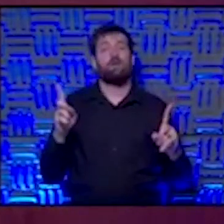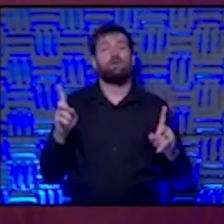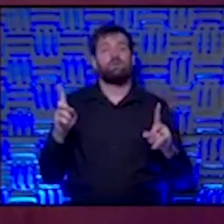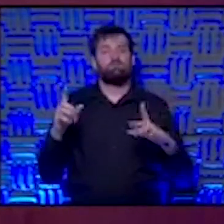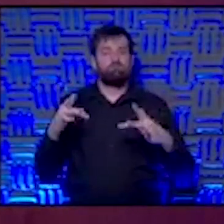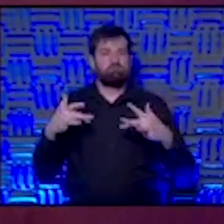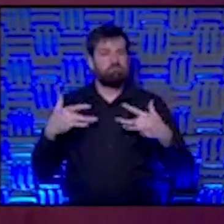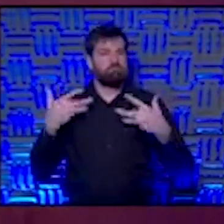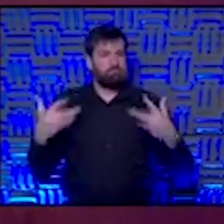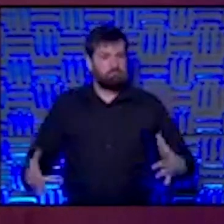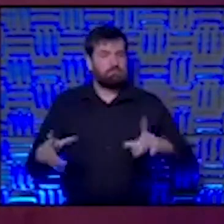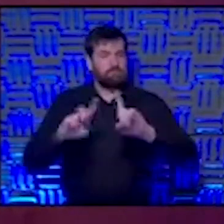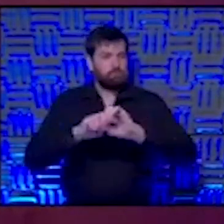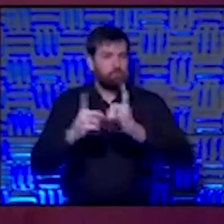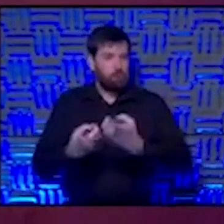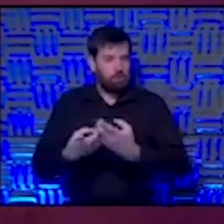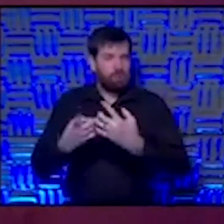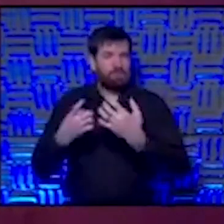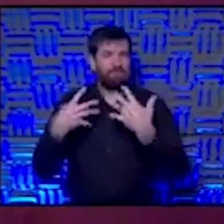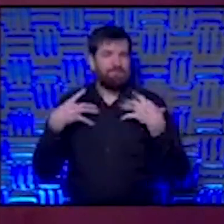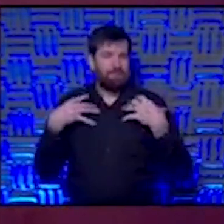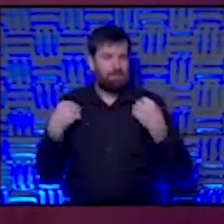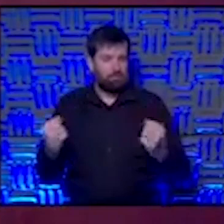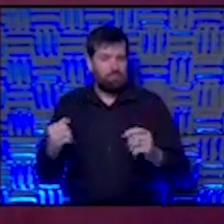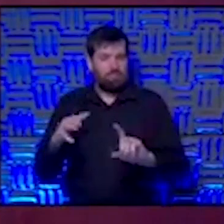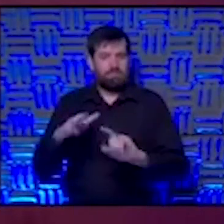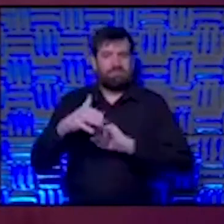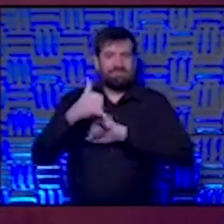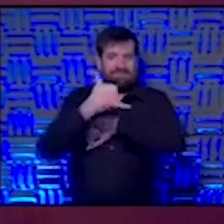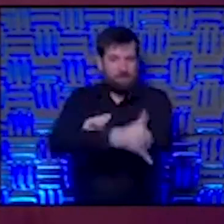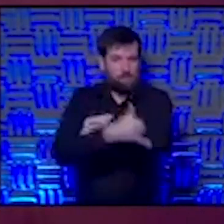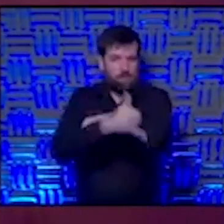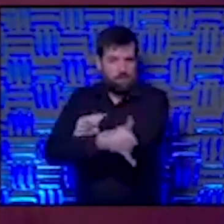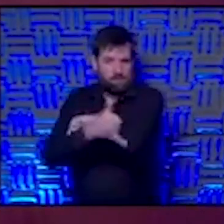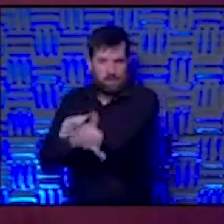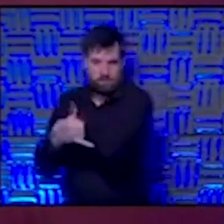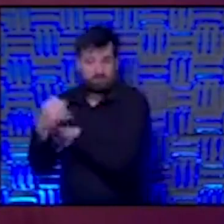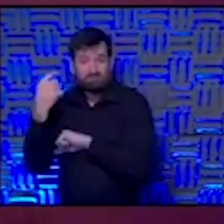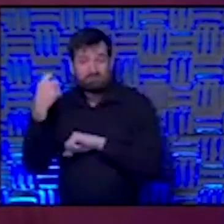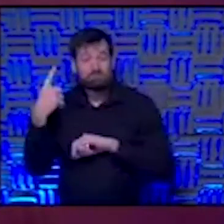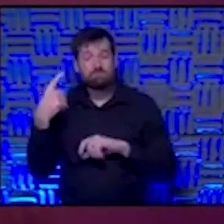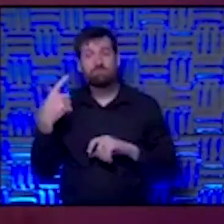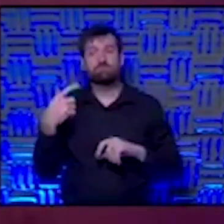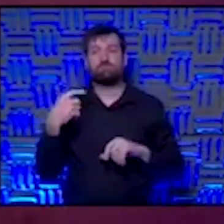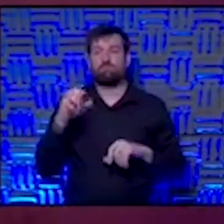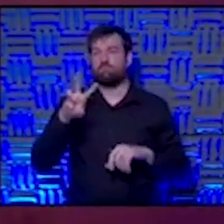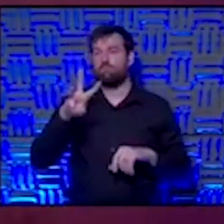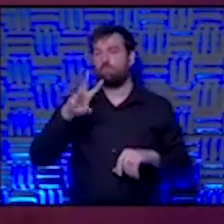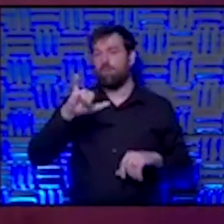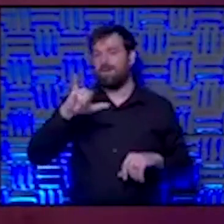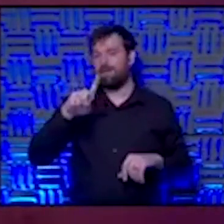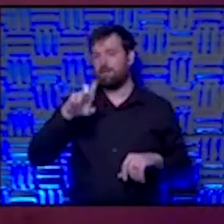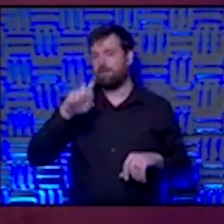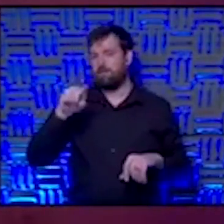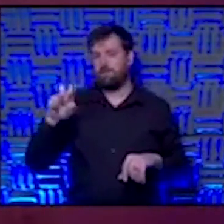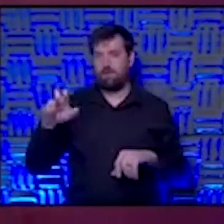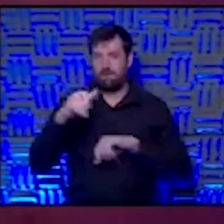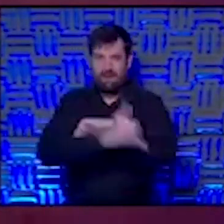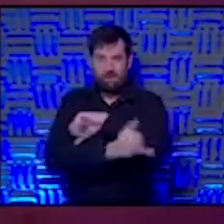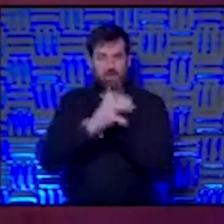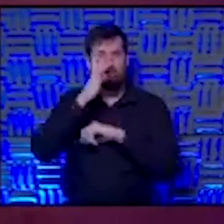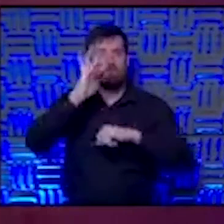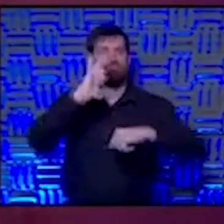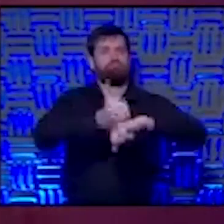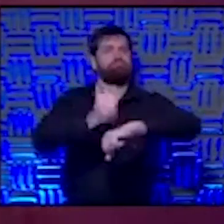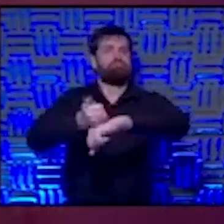Department of Health at the county level. And the clinics will be set up. I know specifically Wyandotte County has plans to set up a specific number